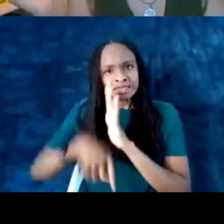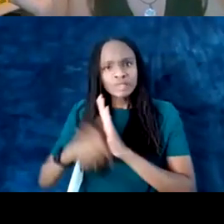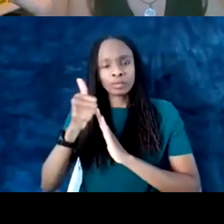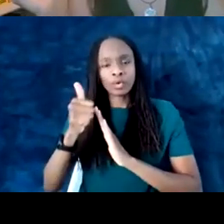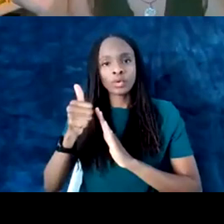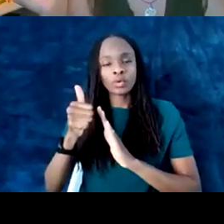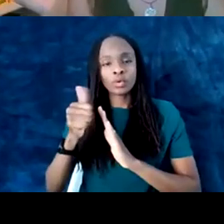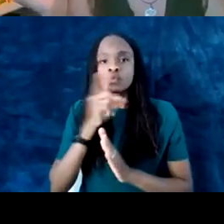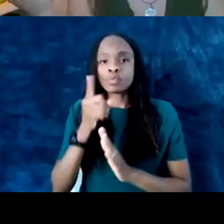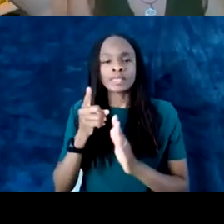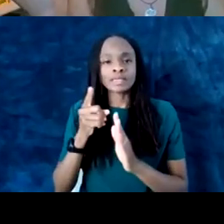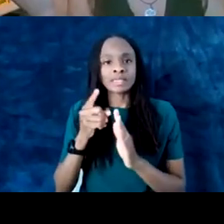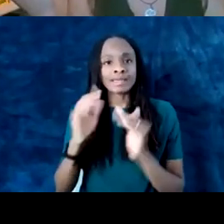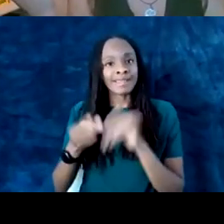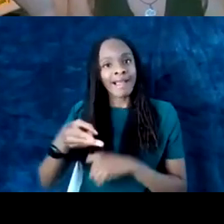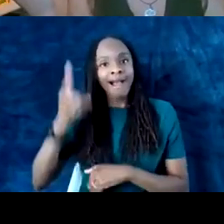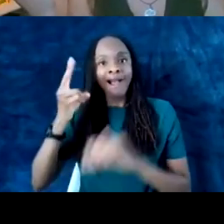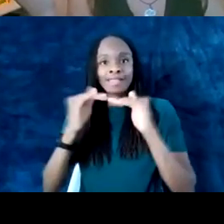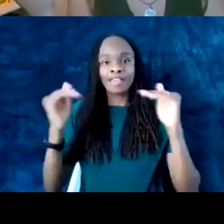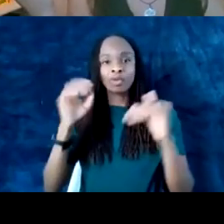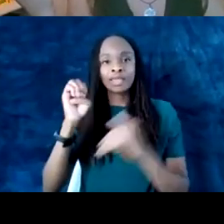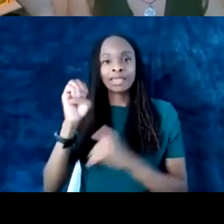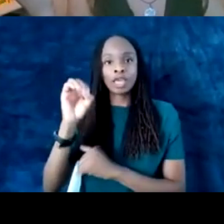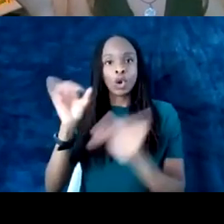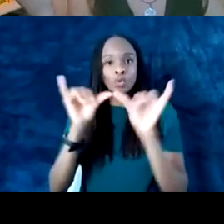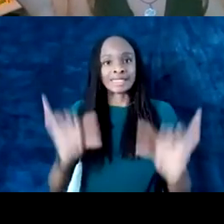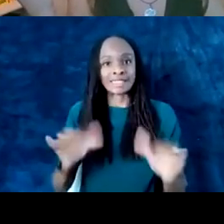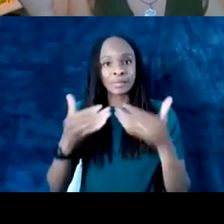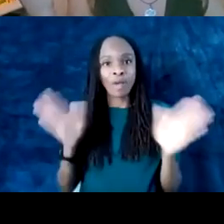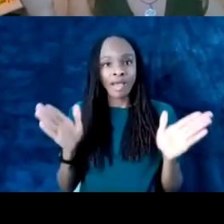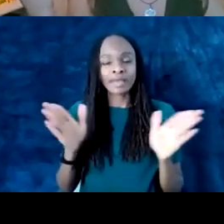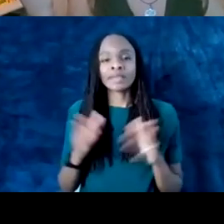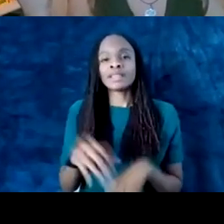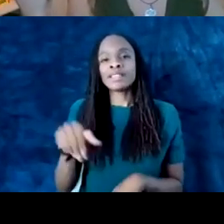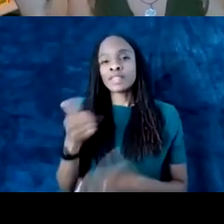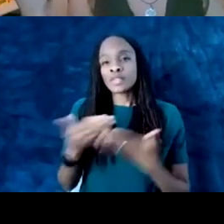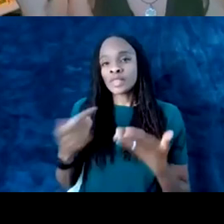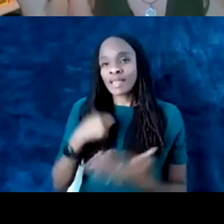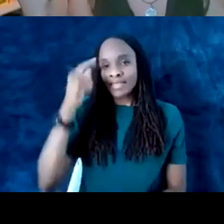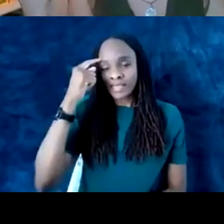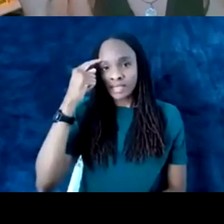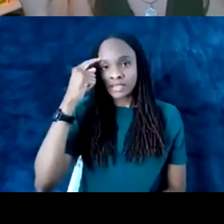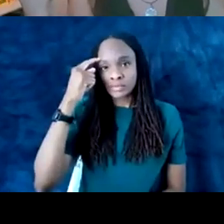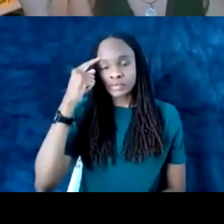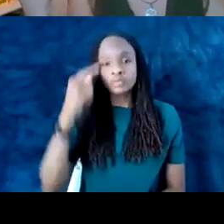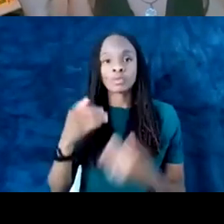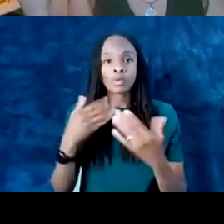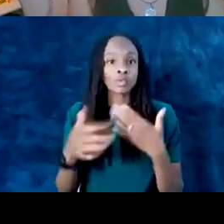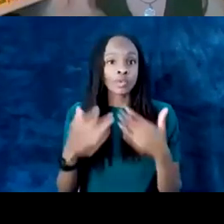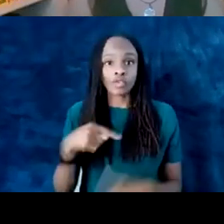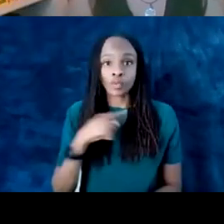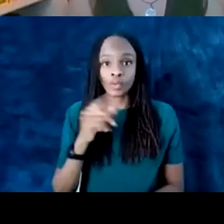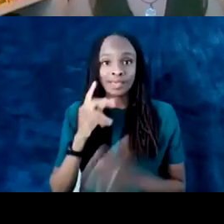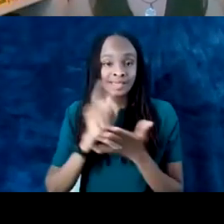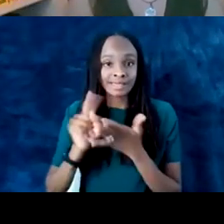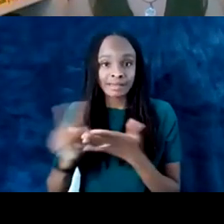and very thorough and very high level and very ecosystem wide. The other thing I think is that having whatever we're studying, so in the